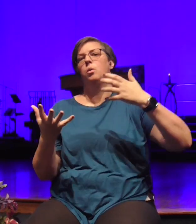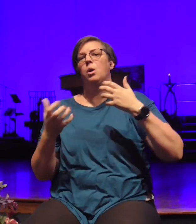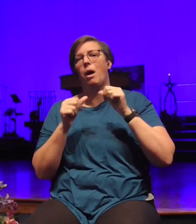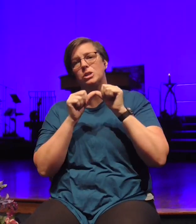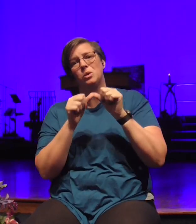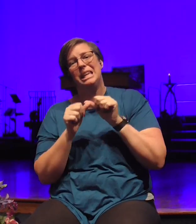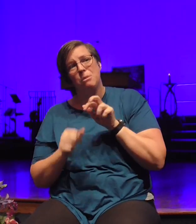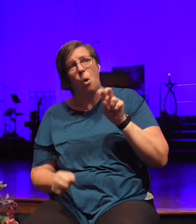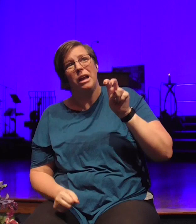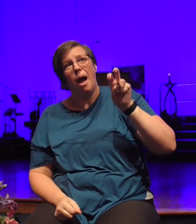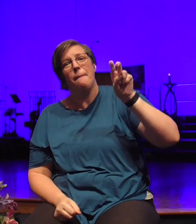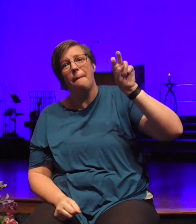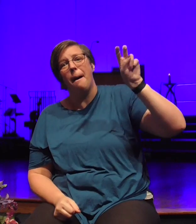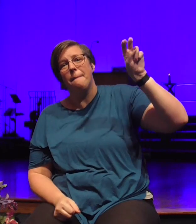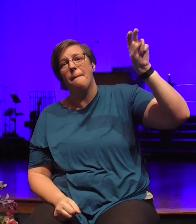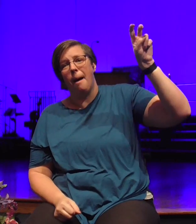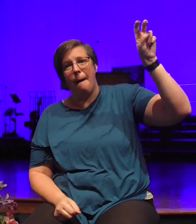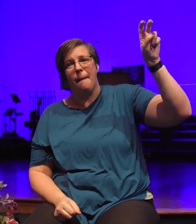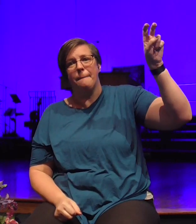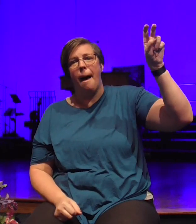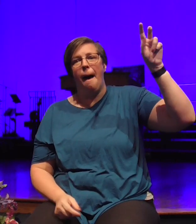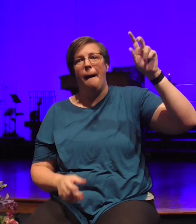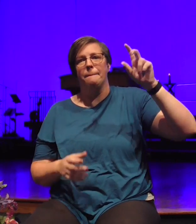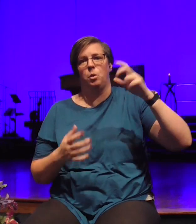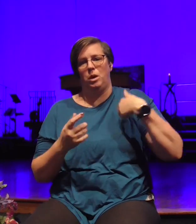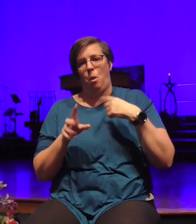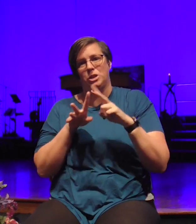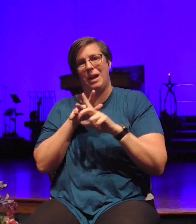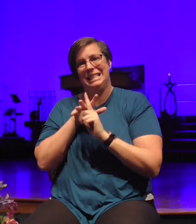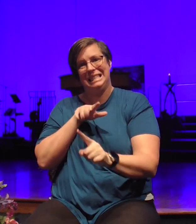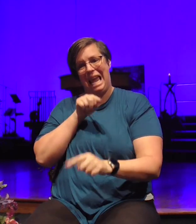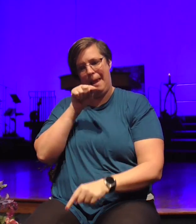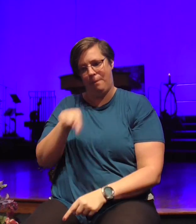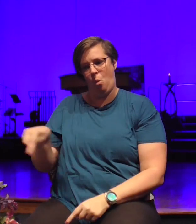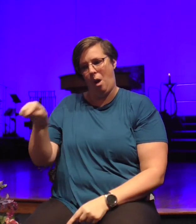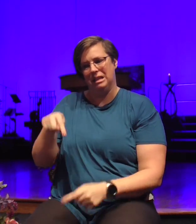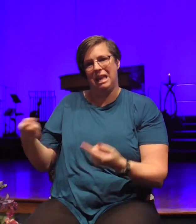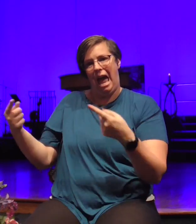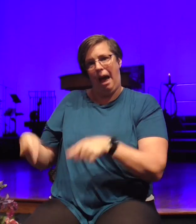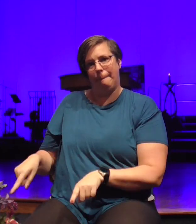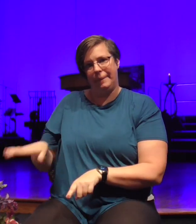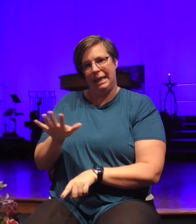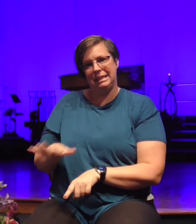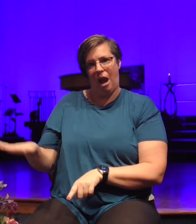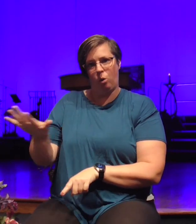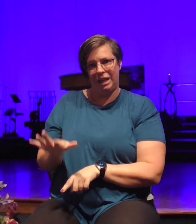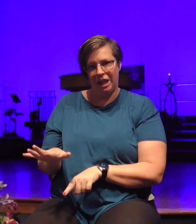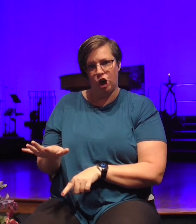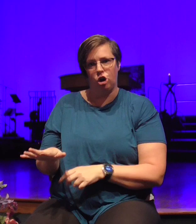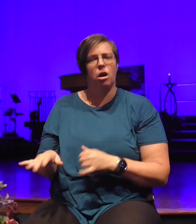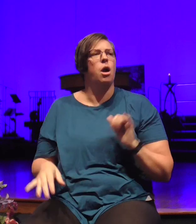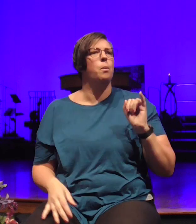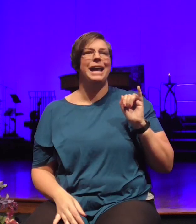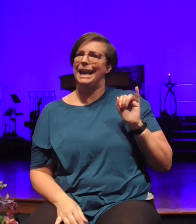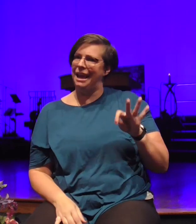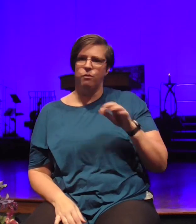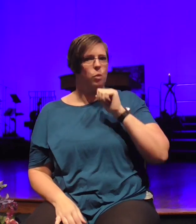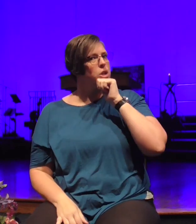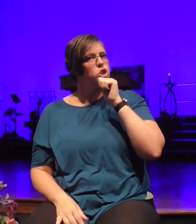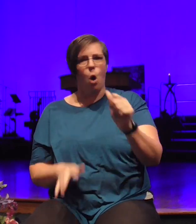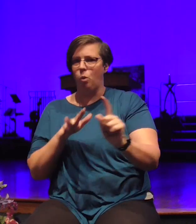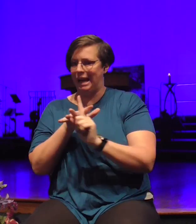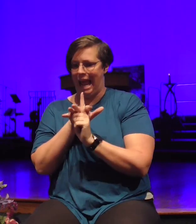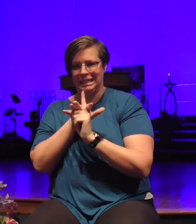this concept says, but what if you don't do that? What if instead of trying to escape the pain and